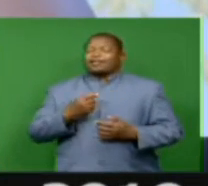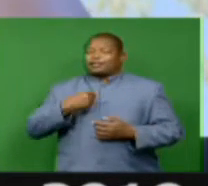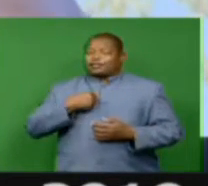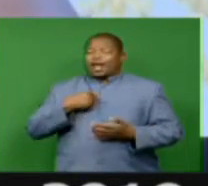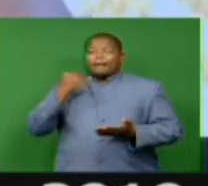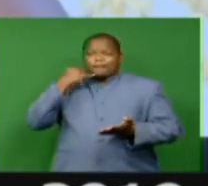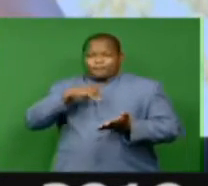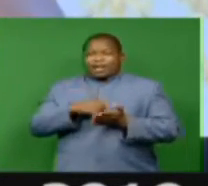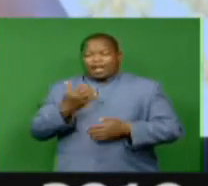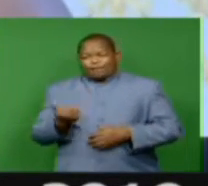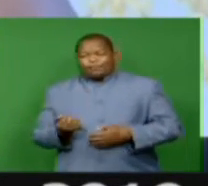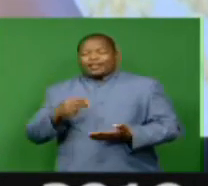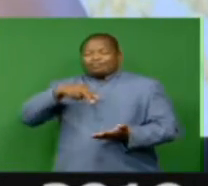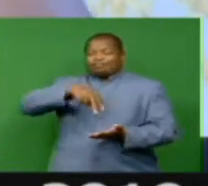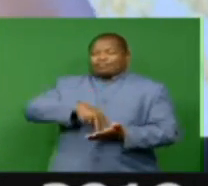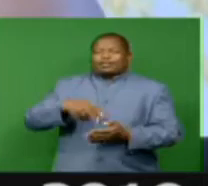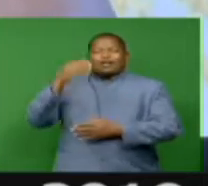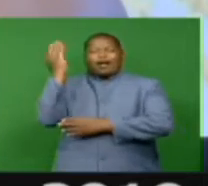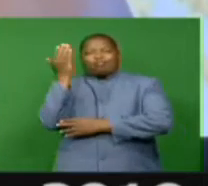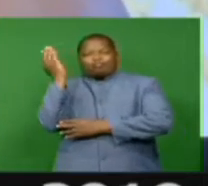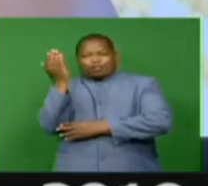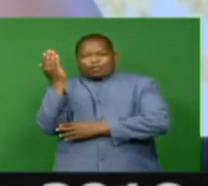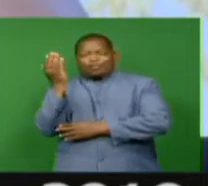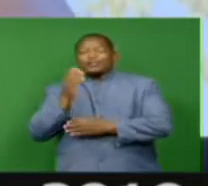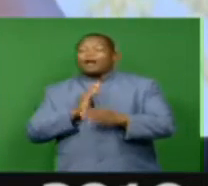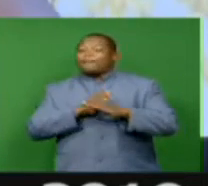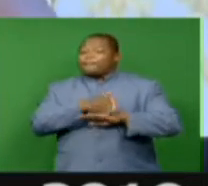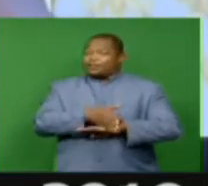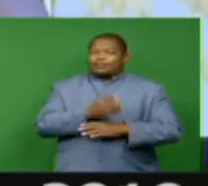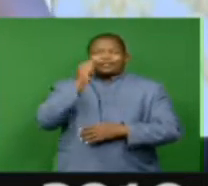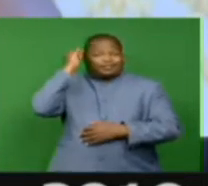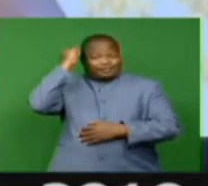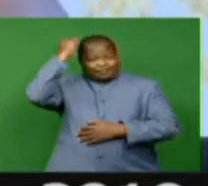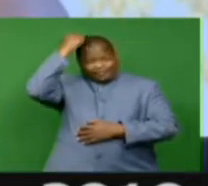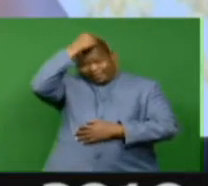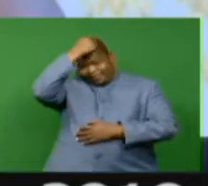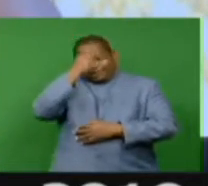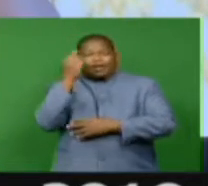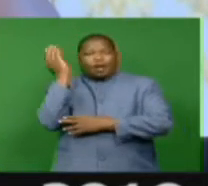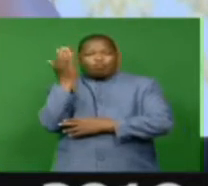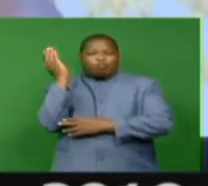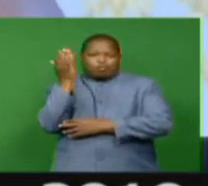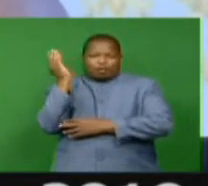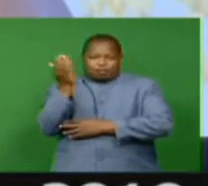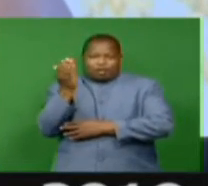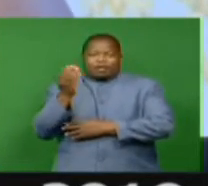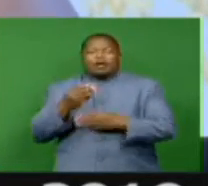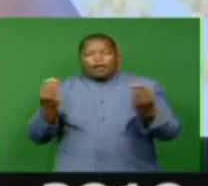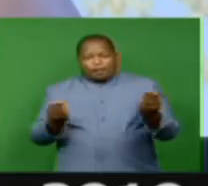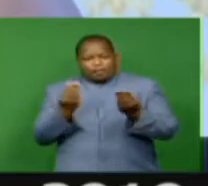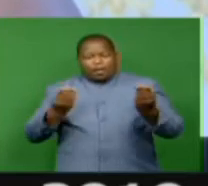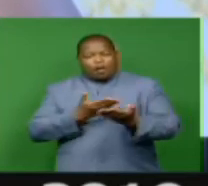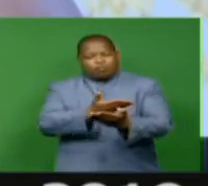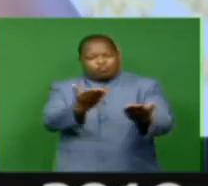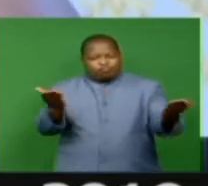His Majesty King Mswati III, before he addresses this gathering, the nation, and the